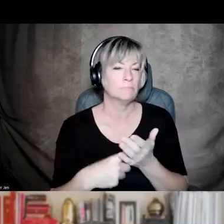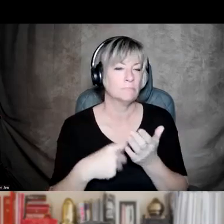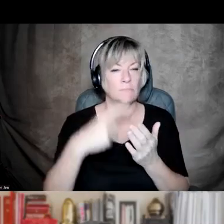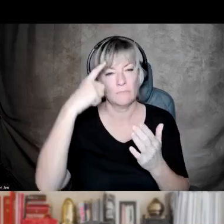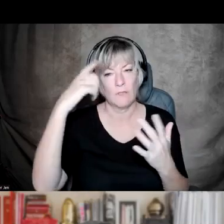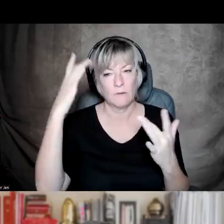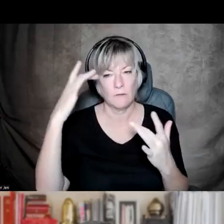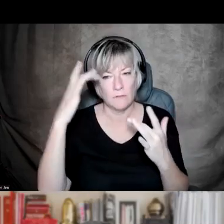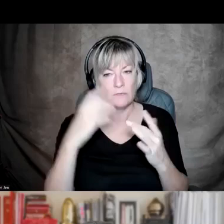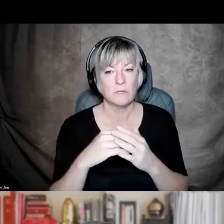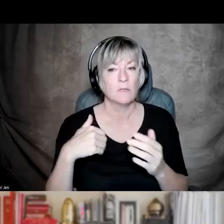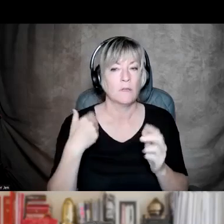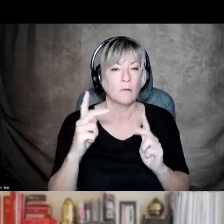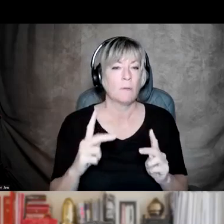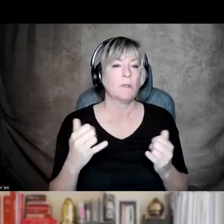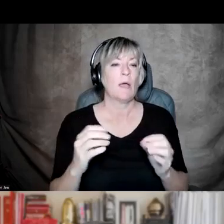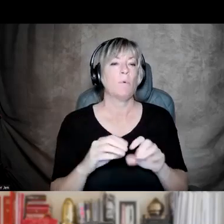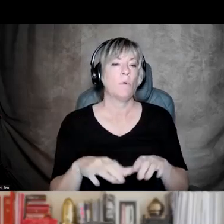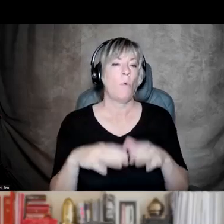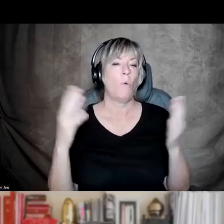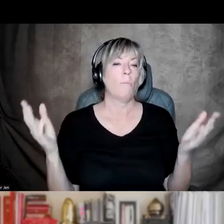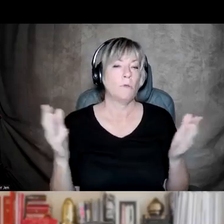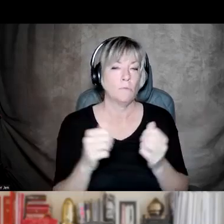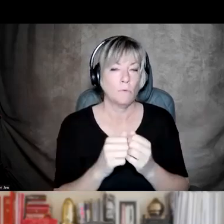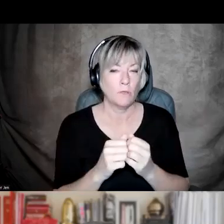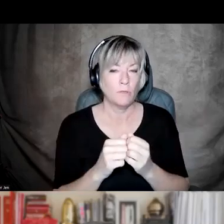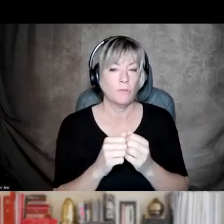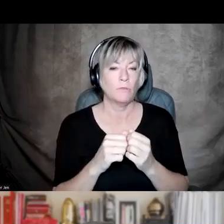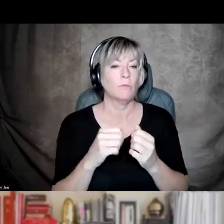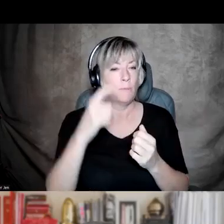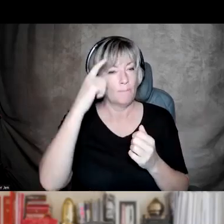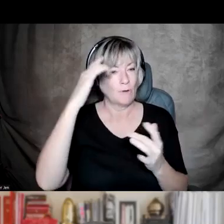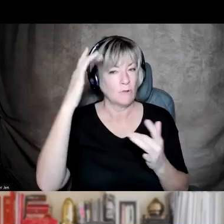times, young people are a lot more open with, open about mental